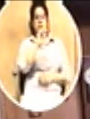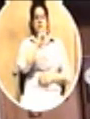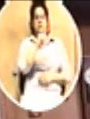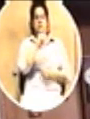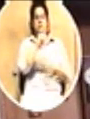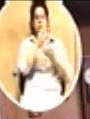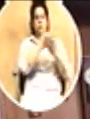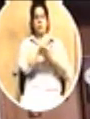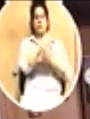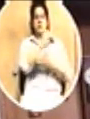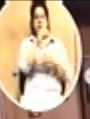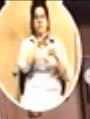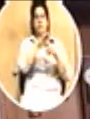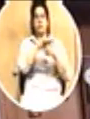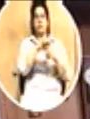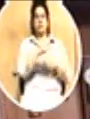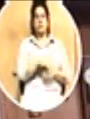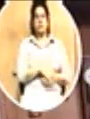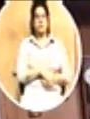vote.